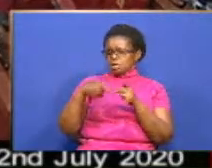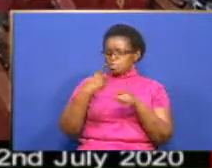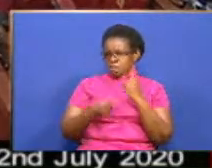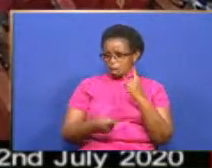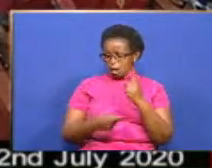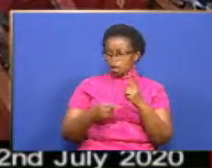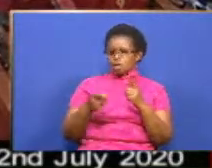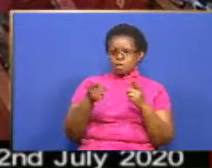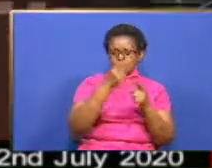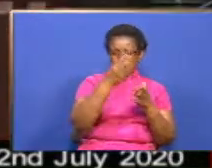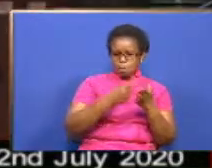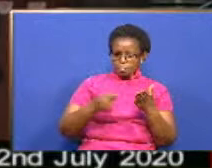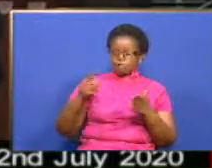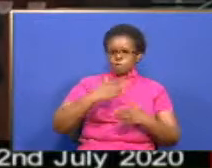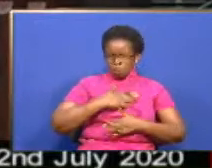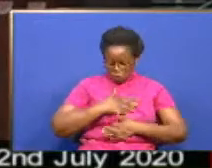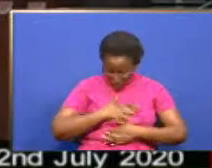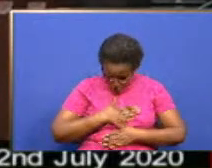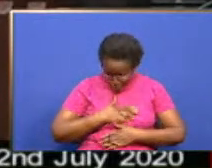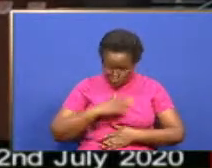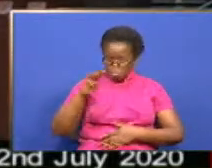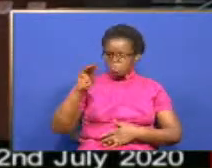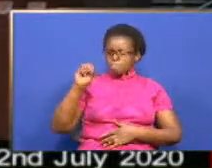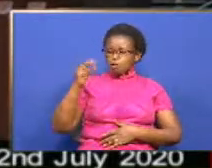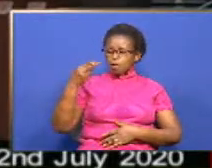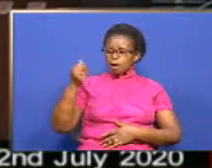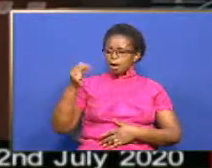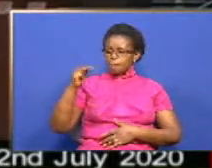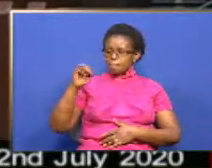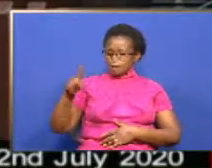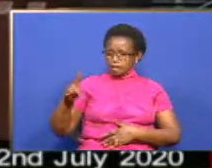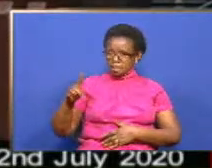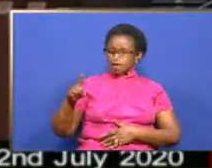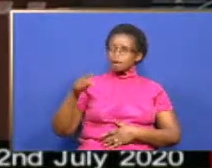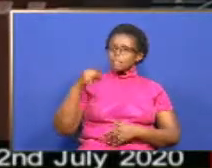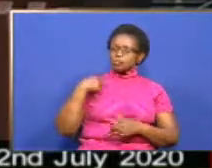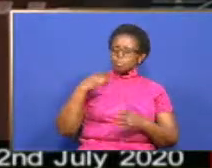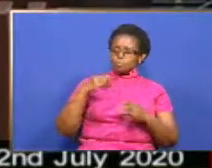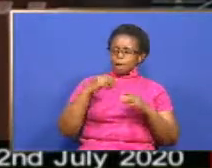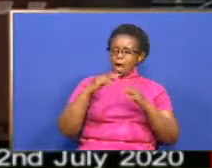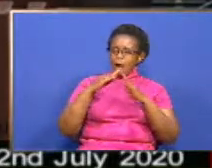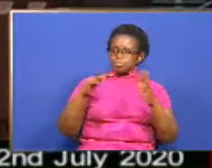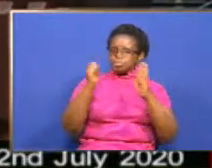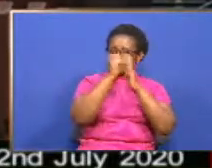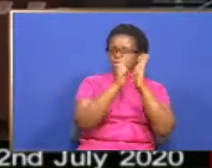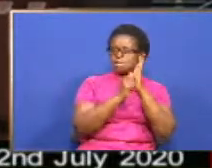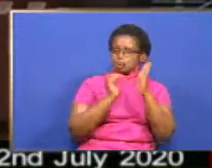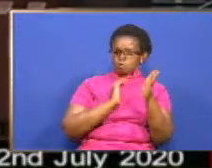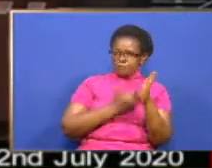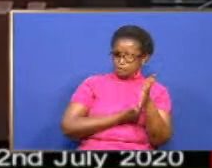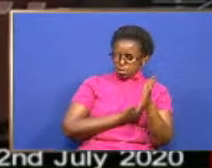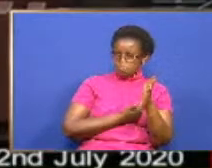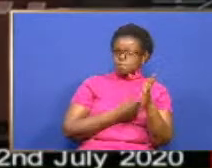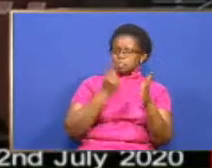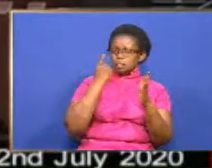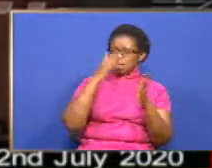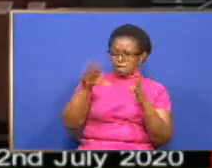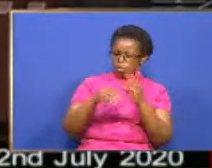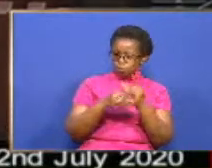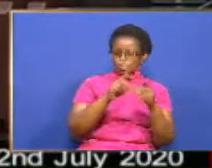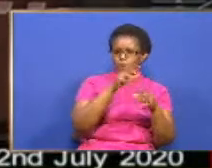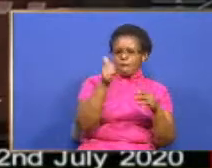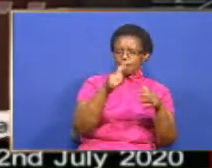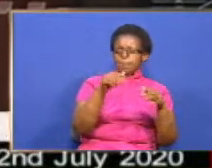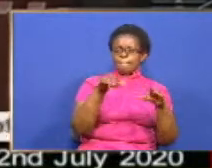the Honorable Mohammed Abdikaim Osman MP to the House Business Committee in addition to those specified